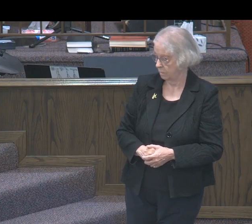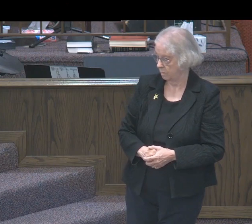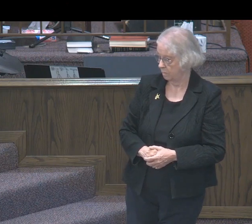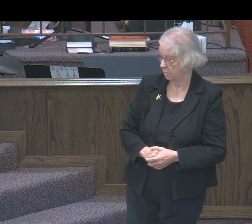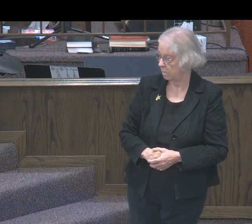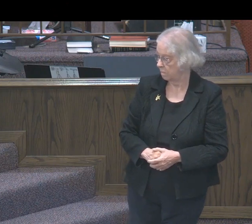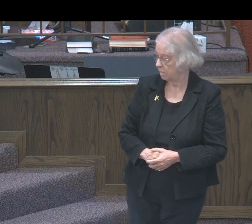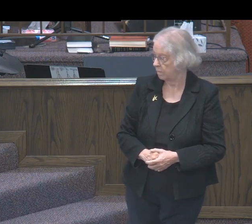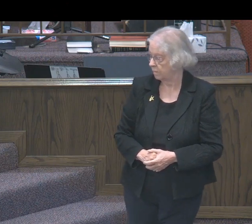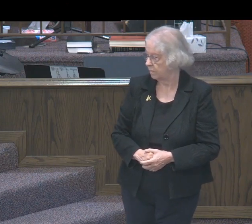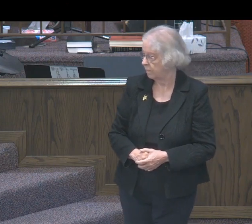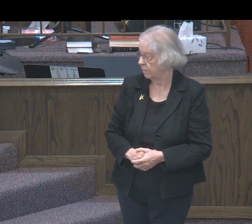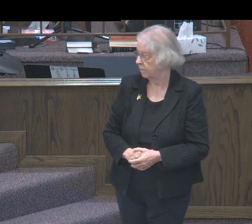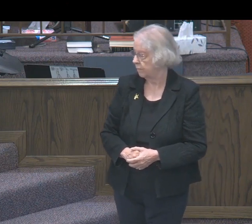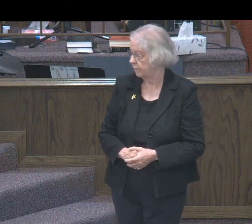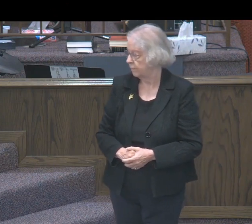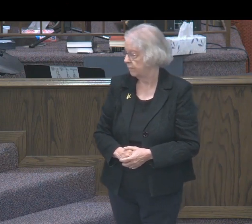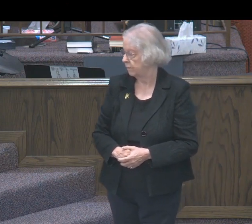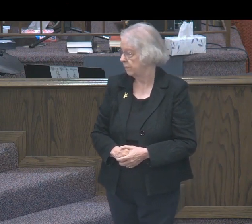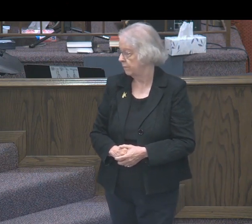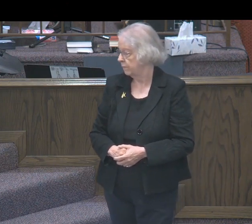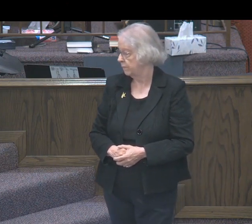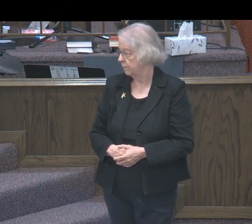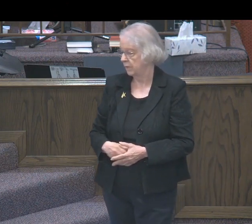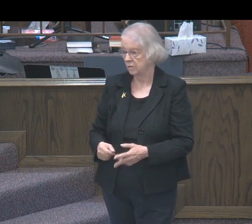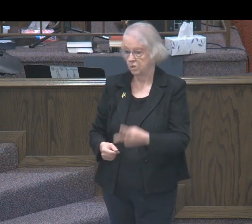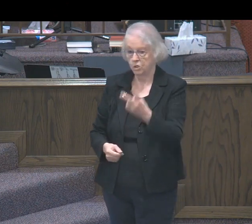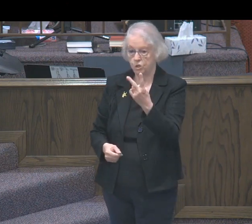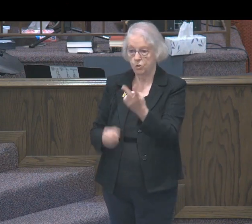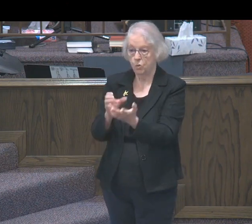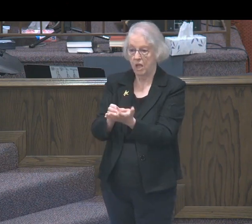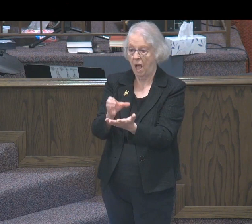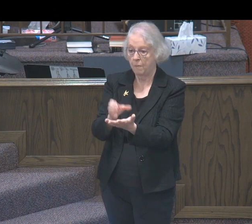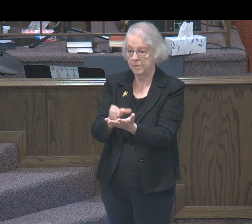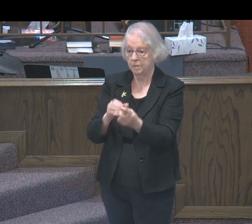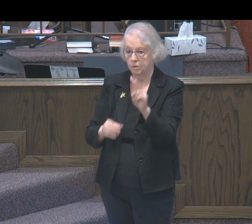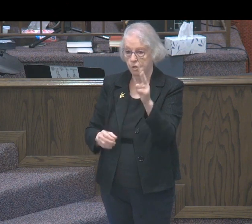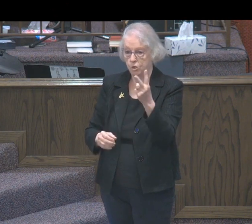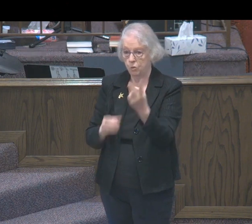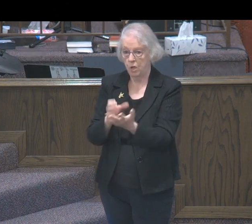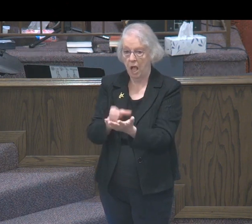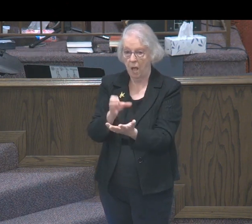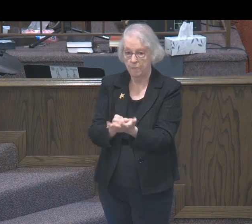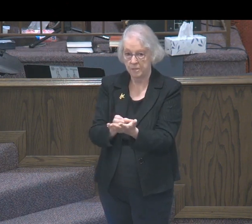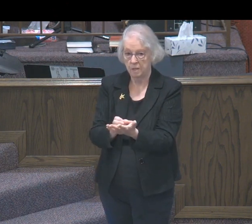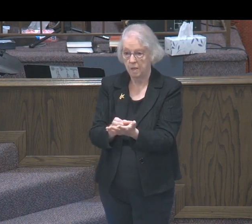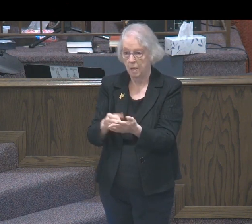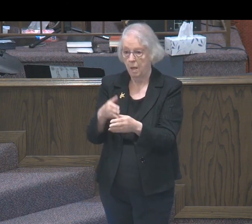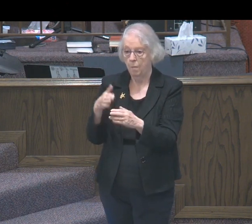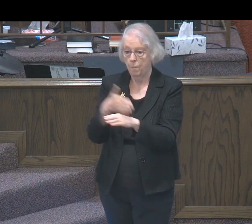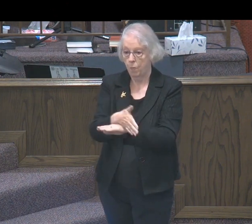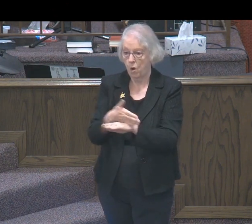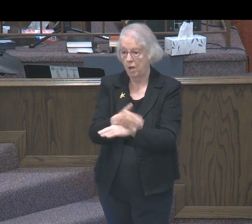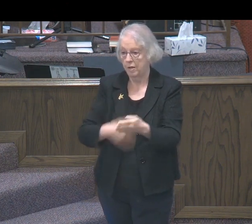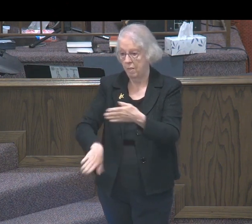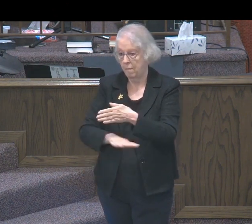is as we've done before is the cups are here on the table, and this is again is a double cup. The cup with the top cup is the juice,